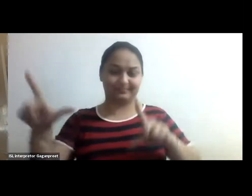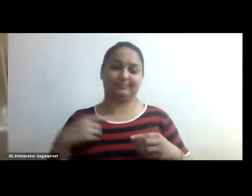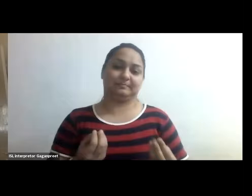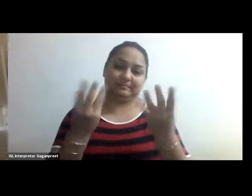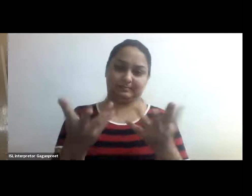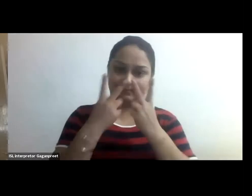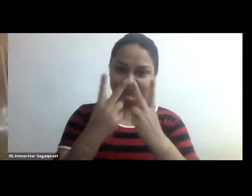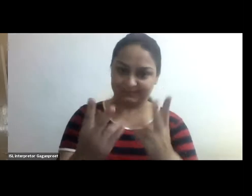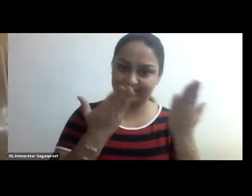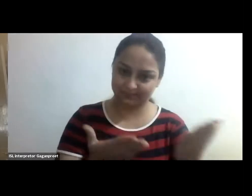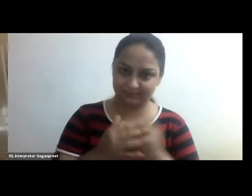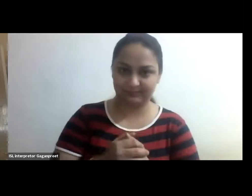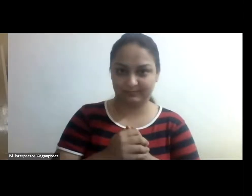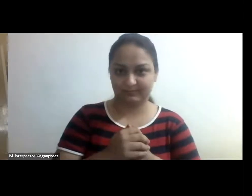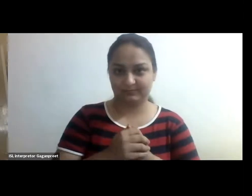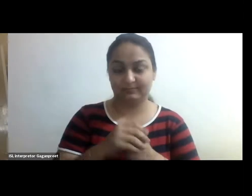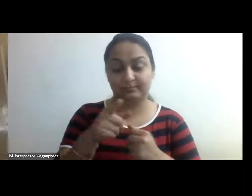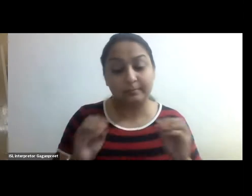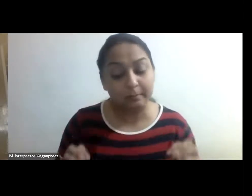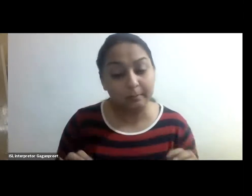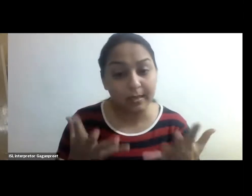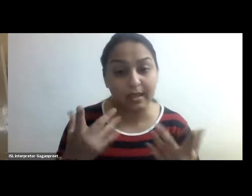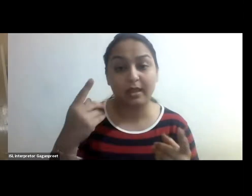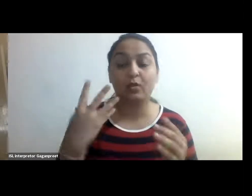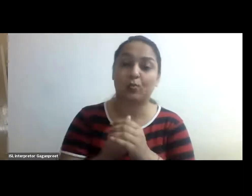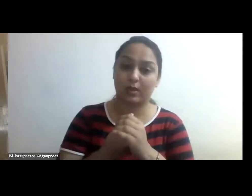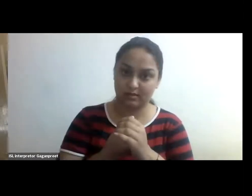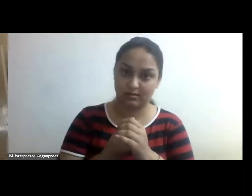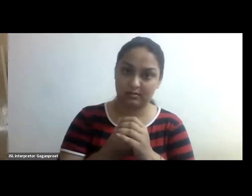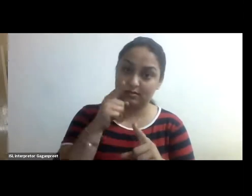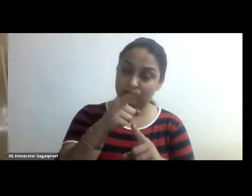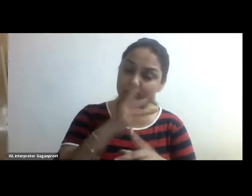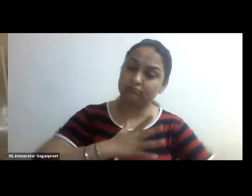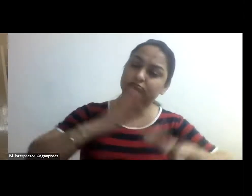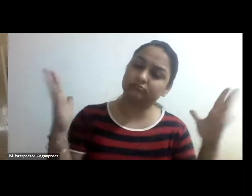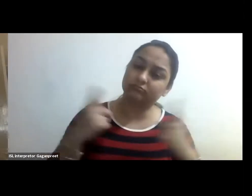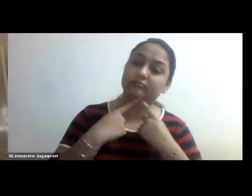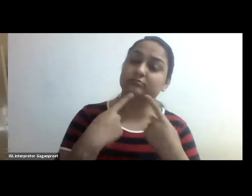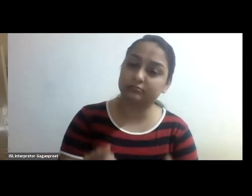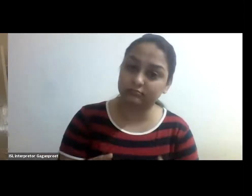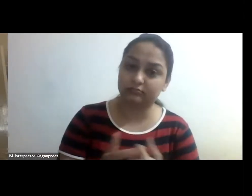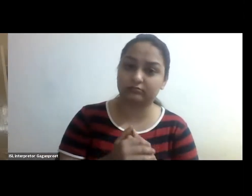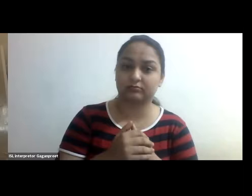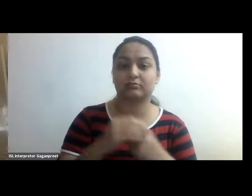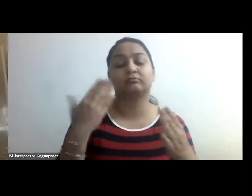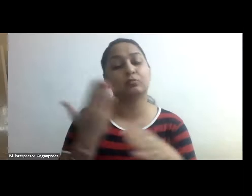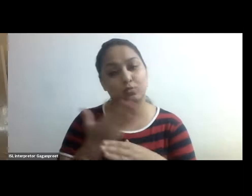Um, to begin with, there is a lot to be said about Bhumibai's